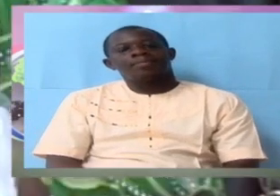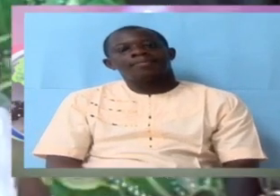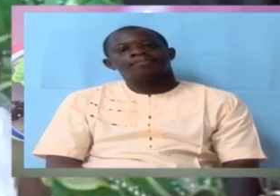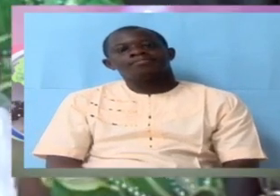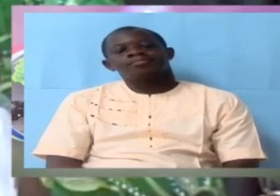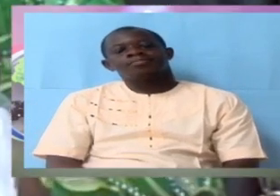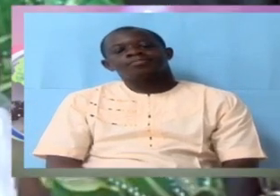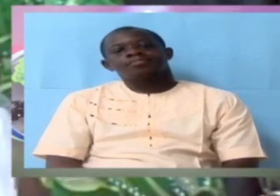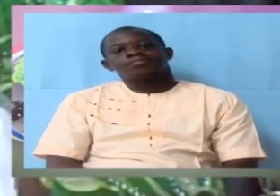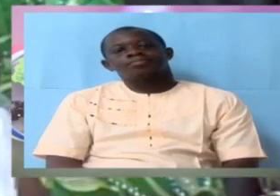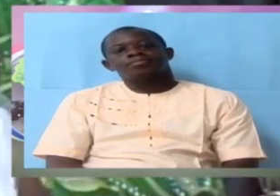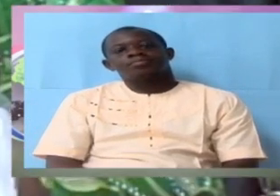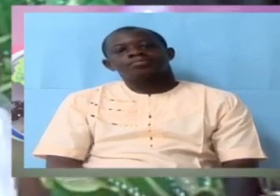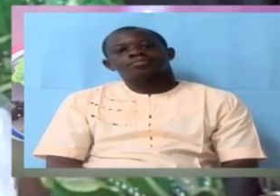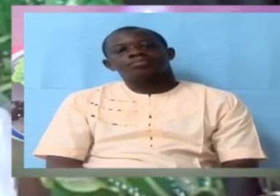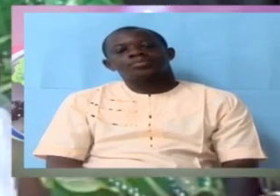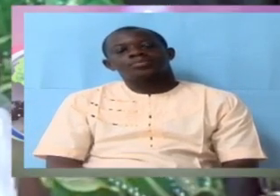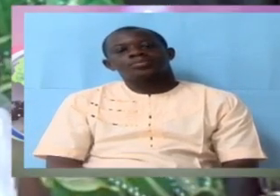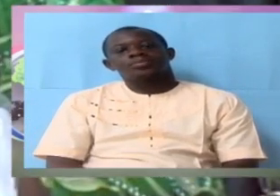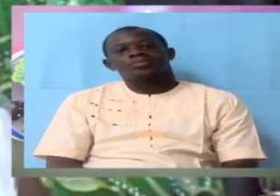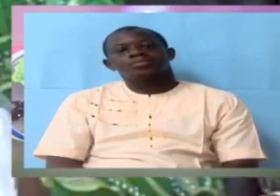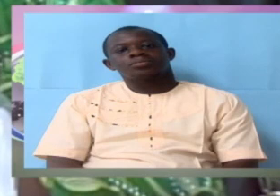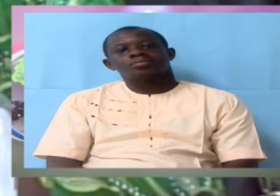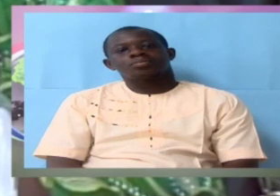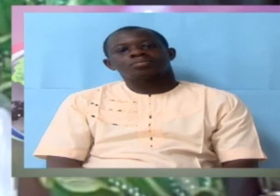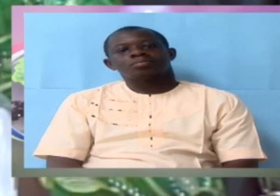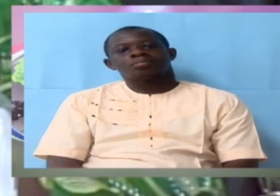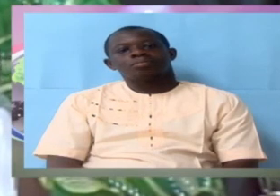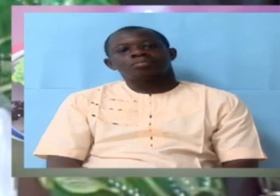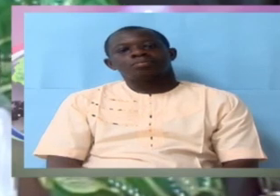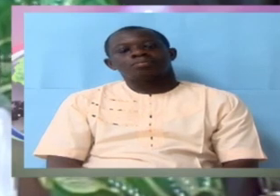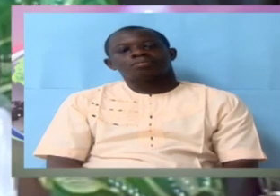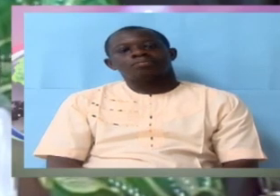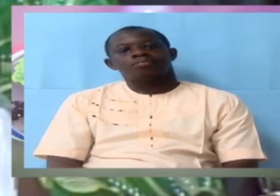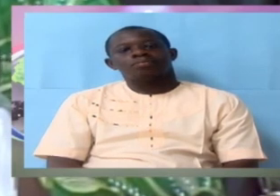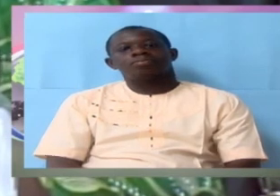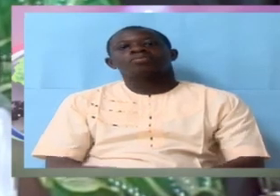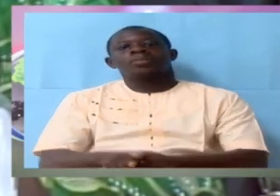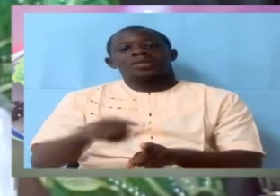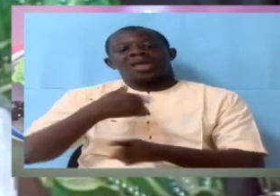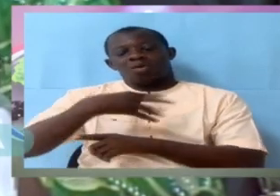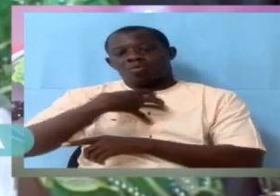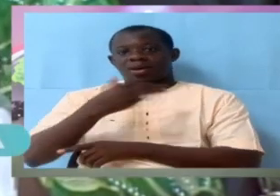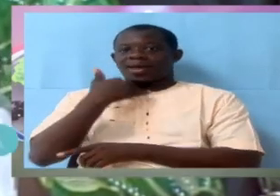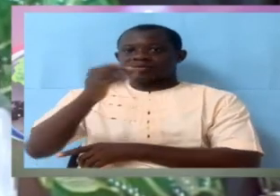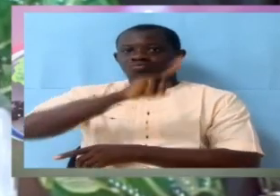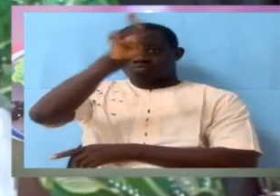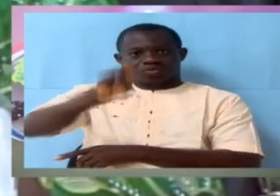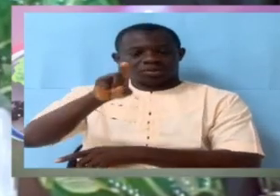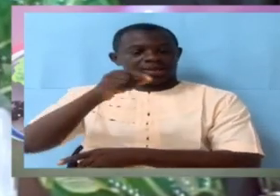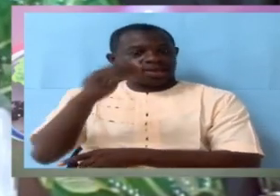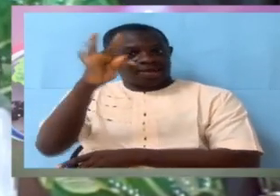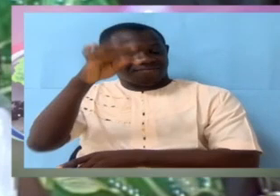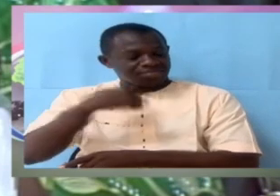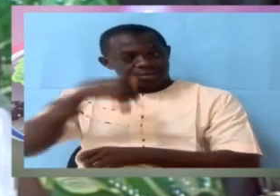Lafte Yininkala Yina, Niatra Hakilo Bela Diamokan, Eko, La Manuole, Yimkurang Sotono. I want to ask you, if I can